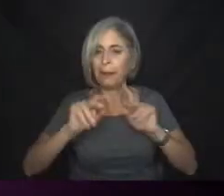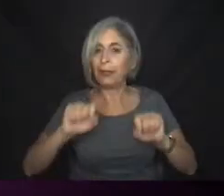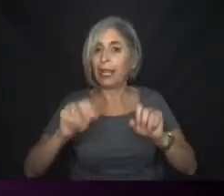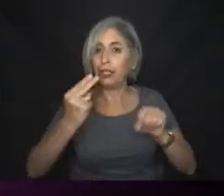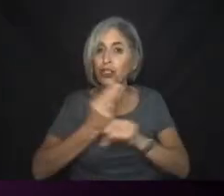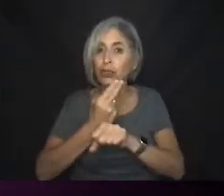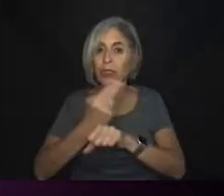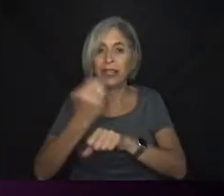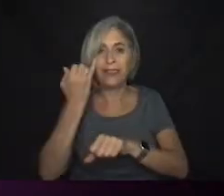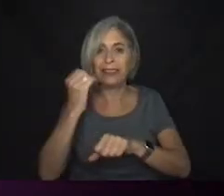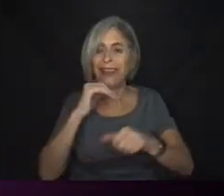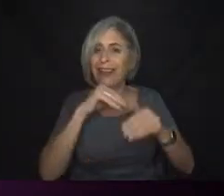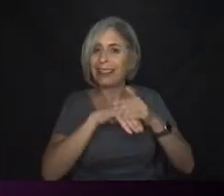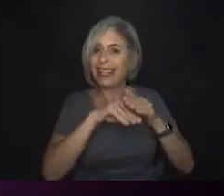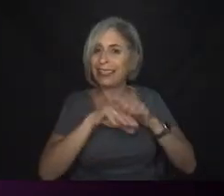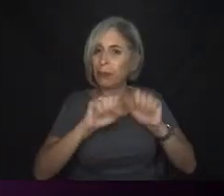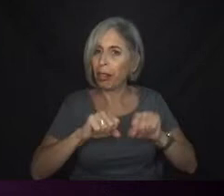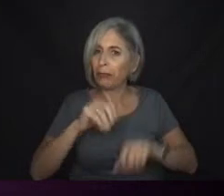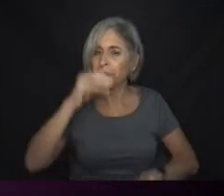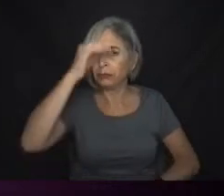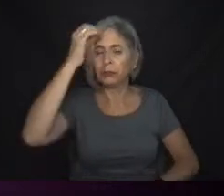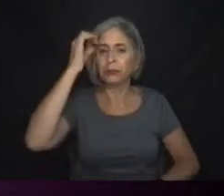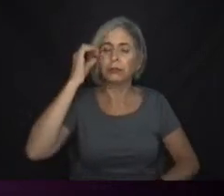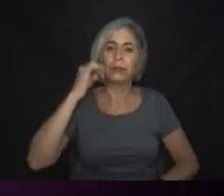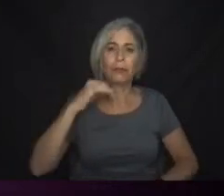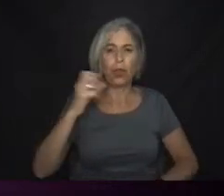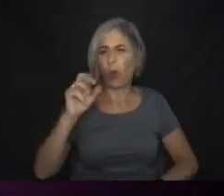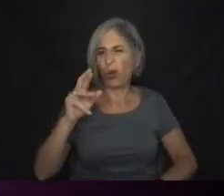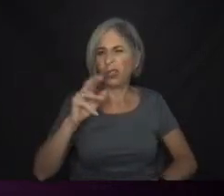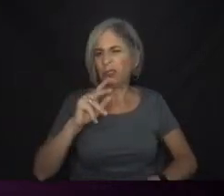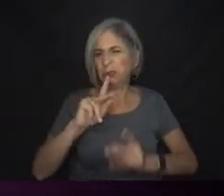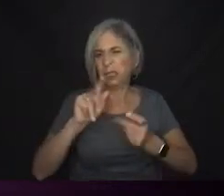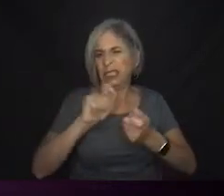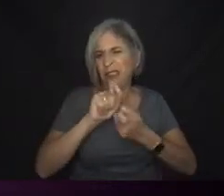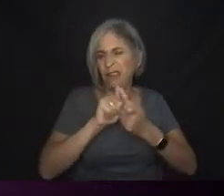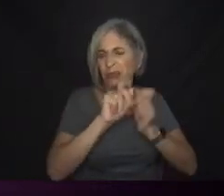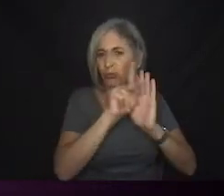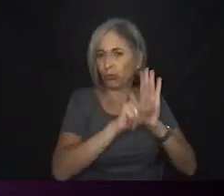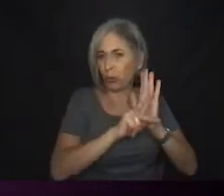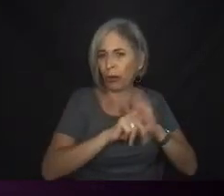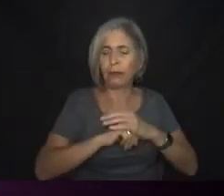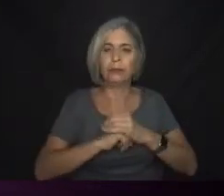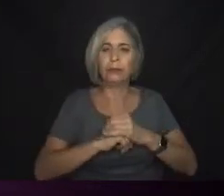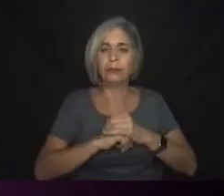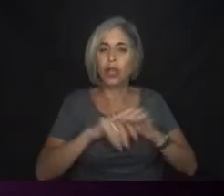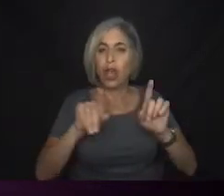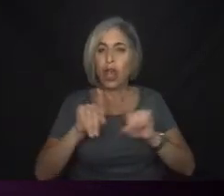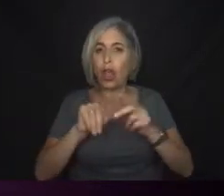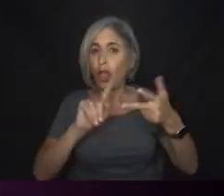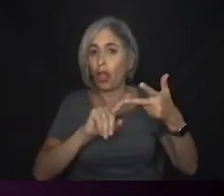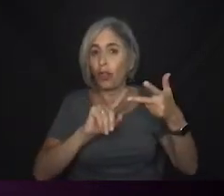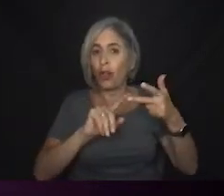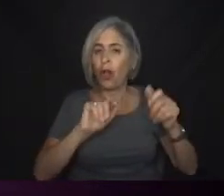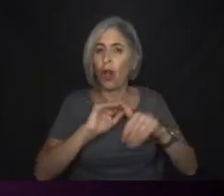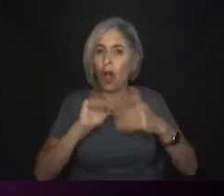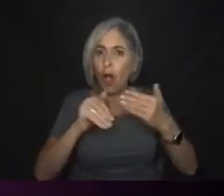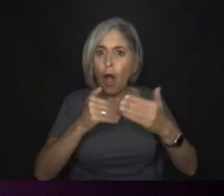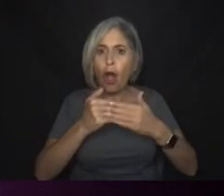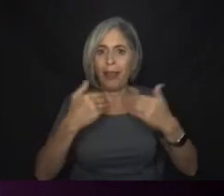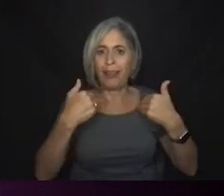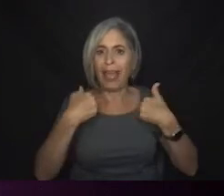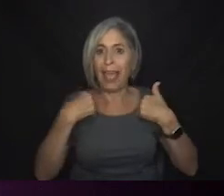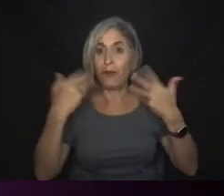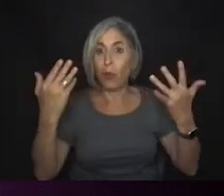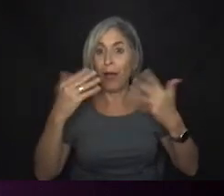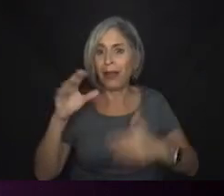it's not accessible over HTTP or some type of protocol. And then third, almost every Jamstack app on Earth has